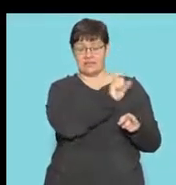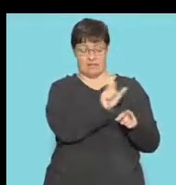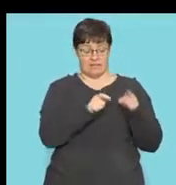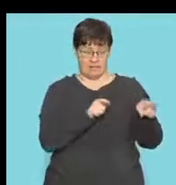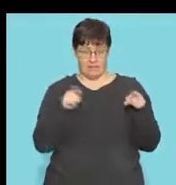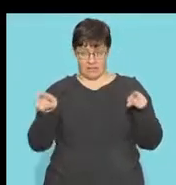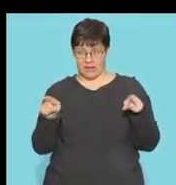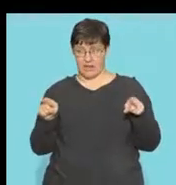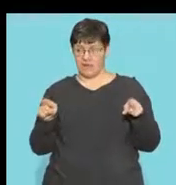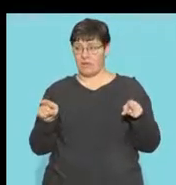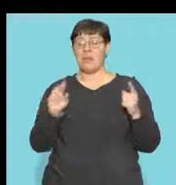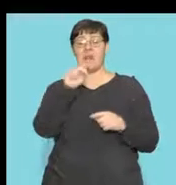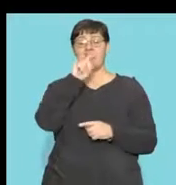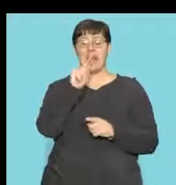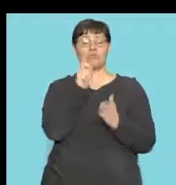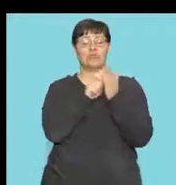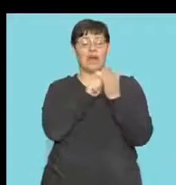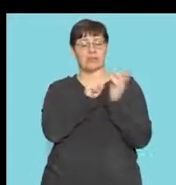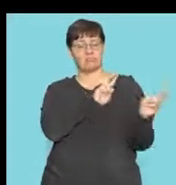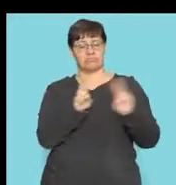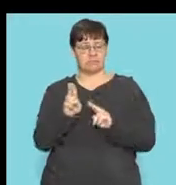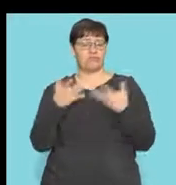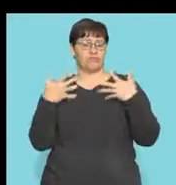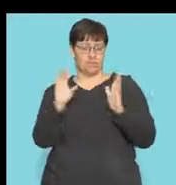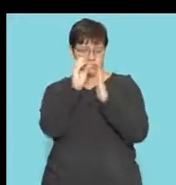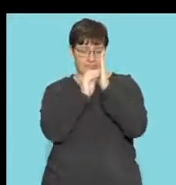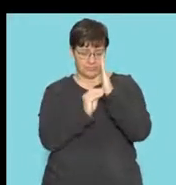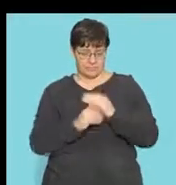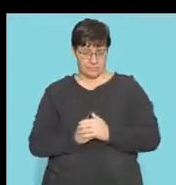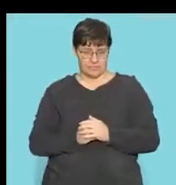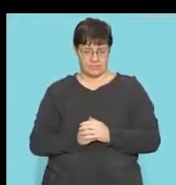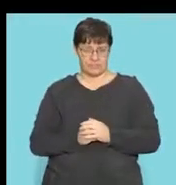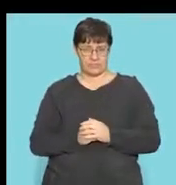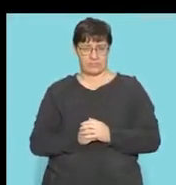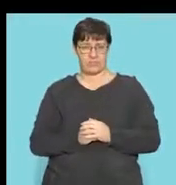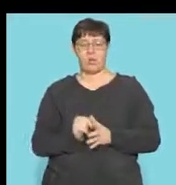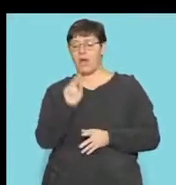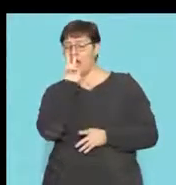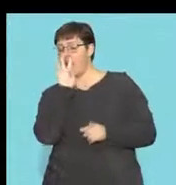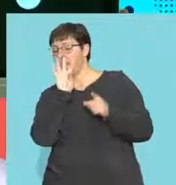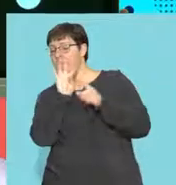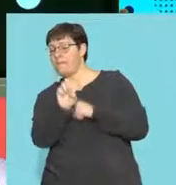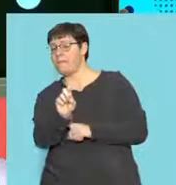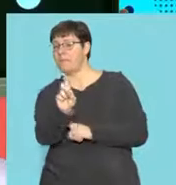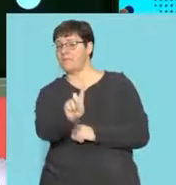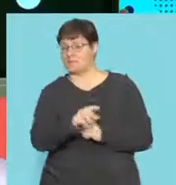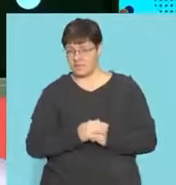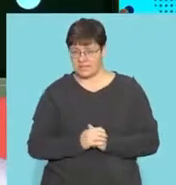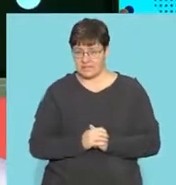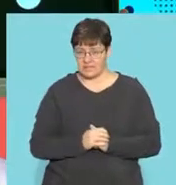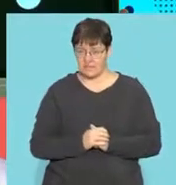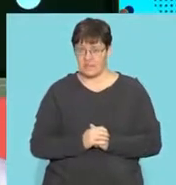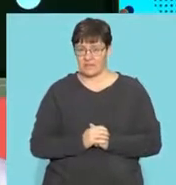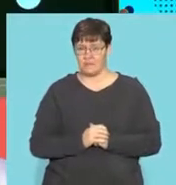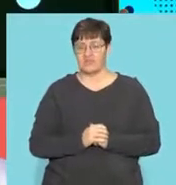this writing down of the net reaction for the electrolytic cell. And what I want you to have noticed is that it